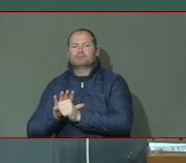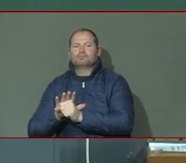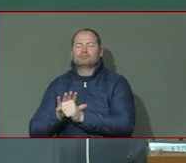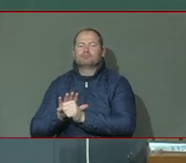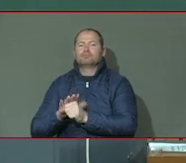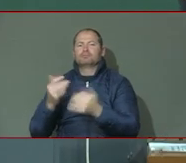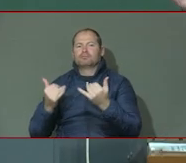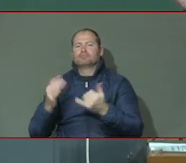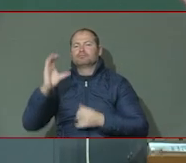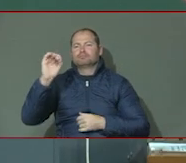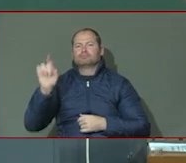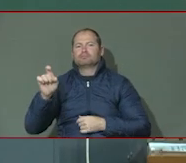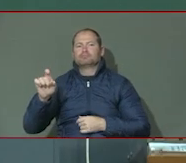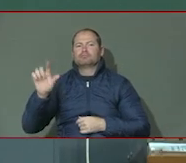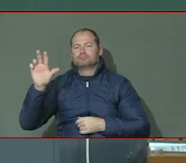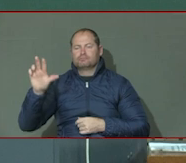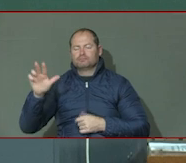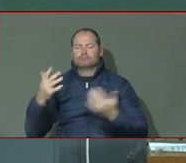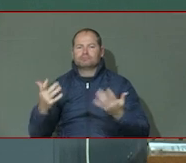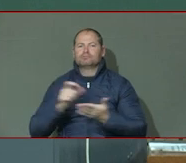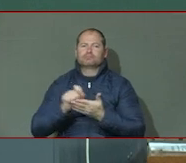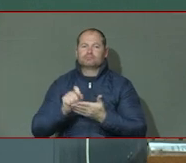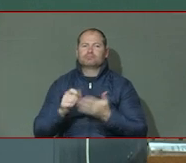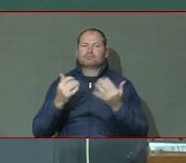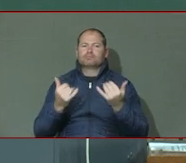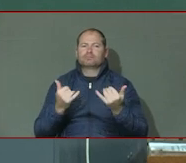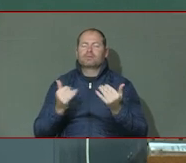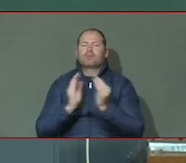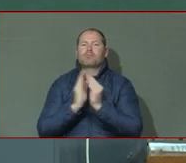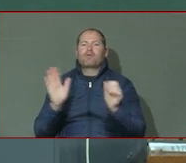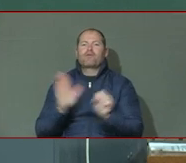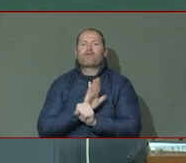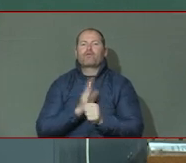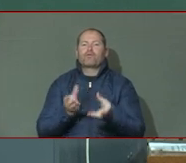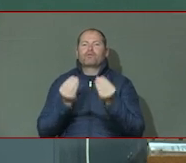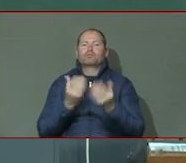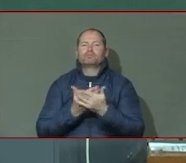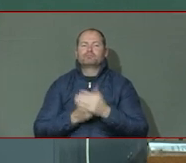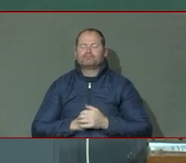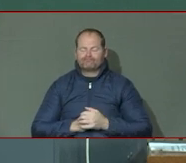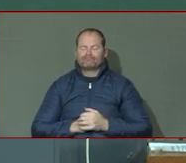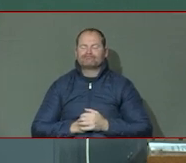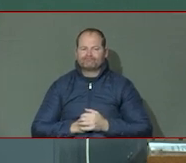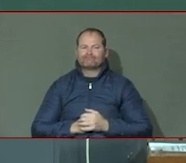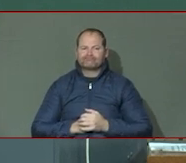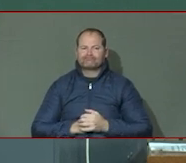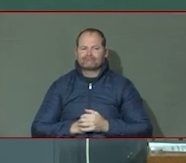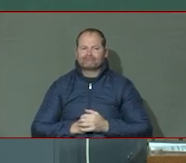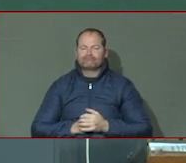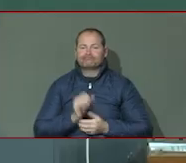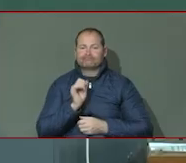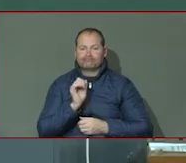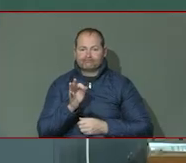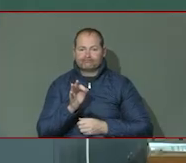is 0,8 to 1. All right, then you will get full marks. All right. So when you get